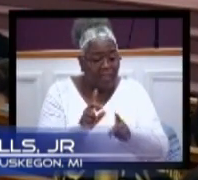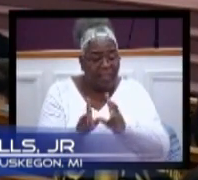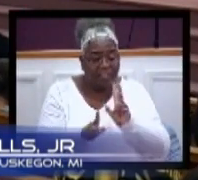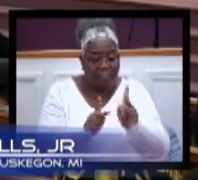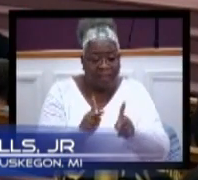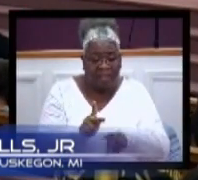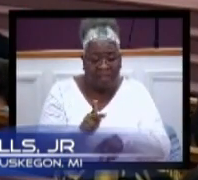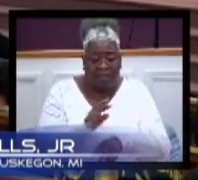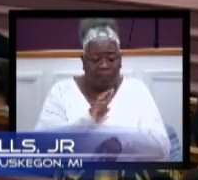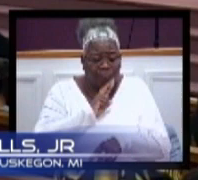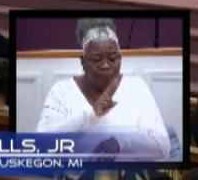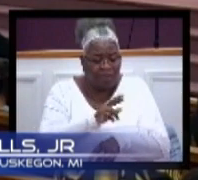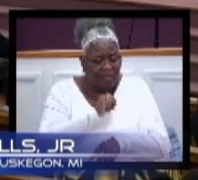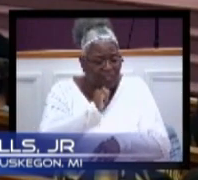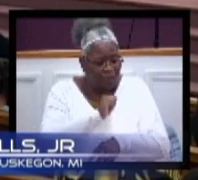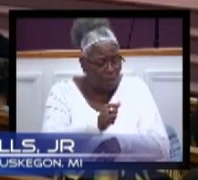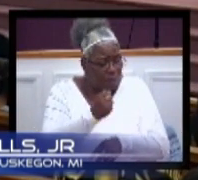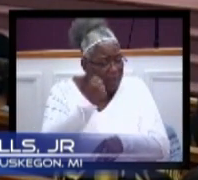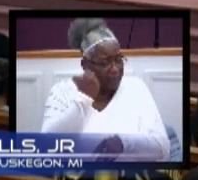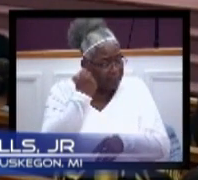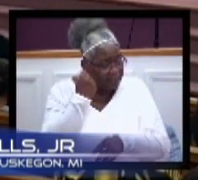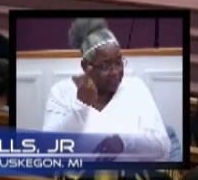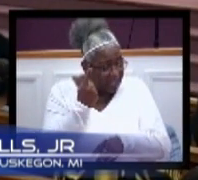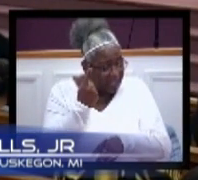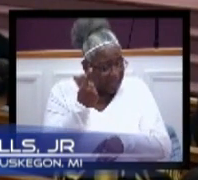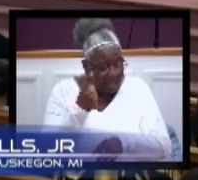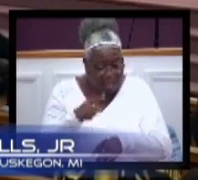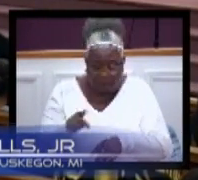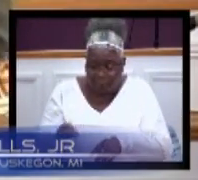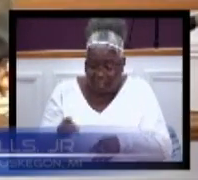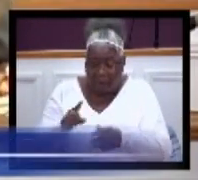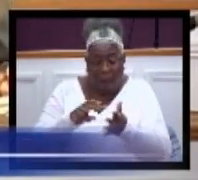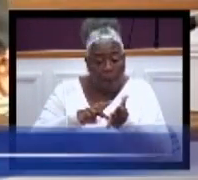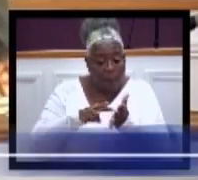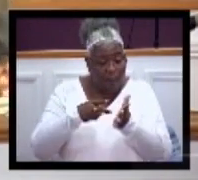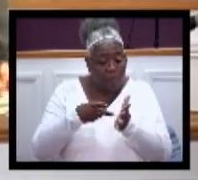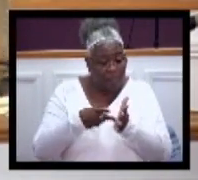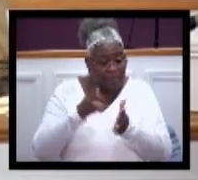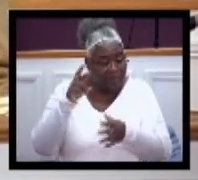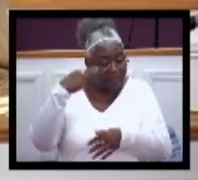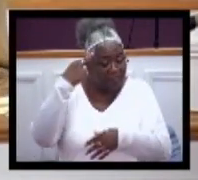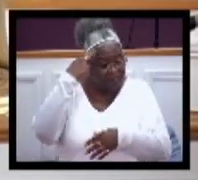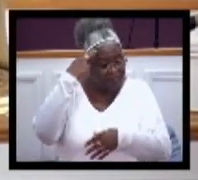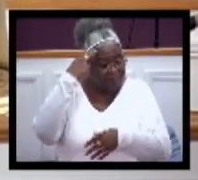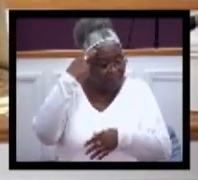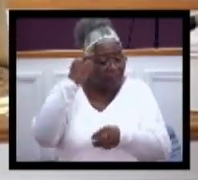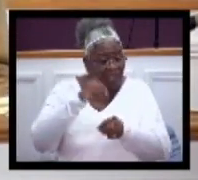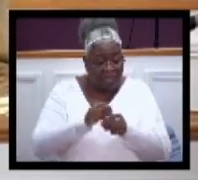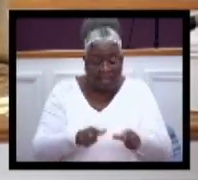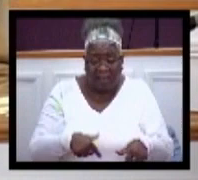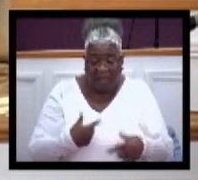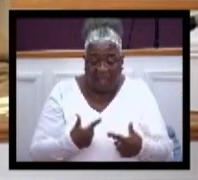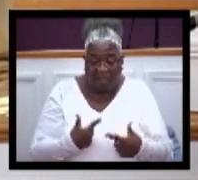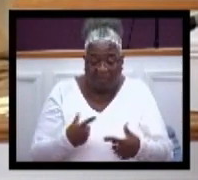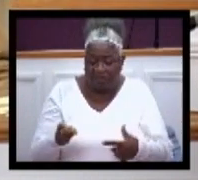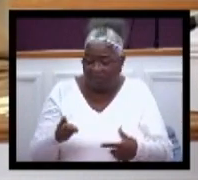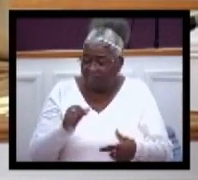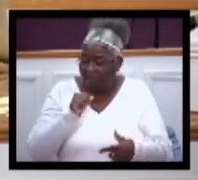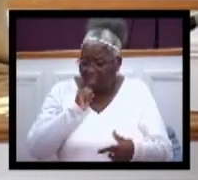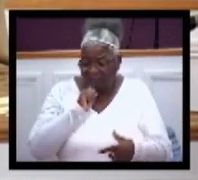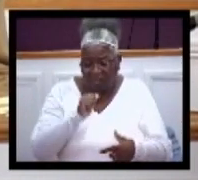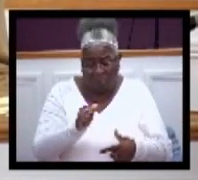don't understand their purpose in life. They don't